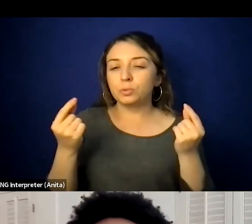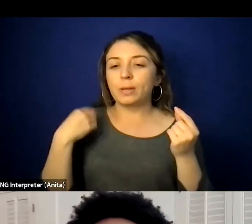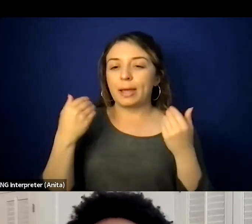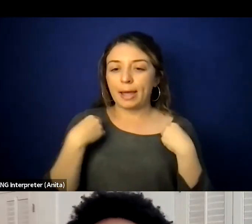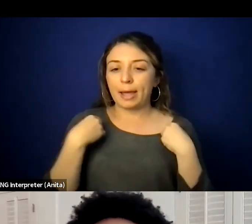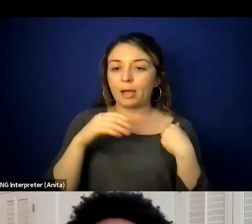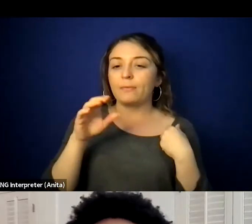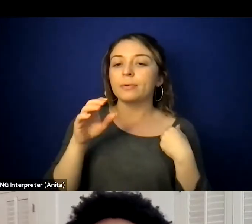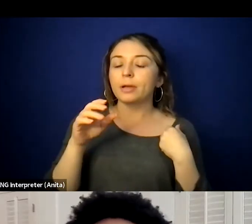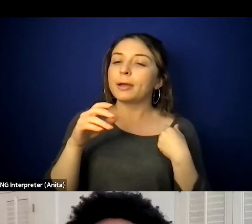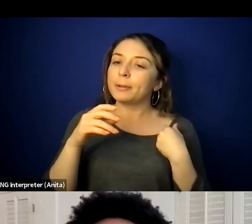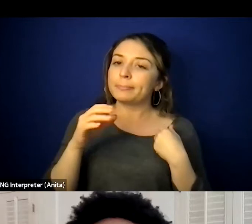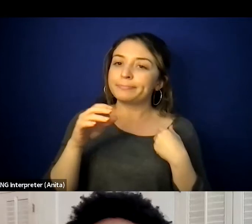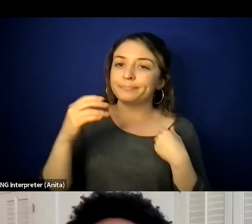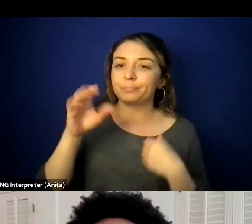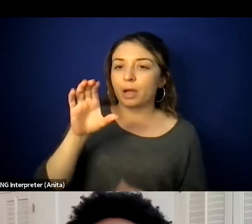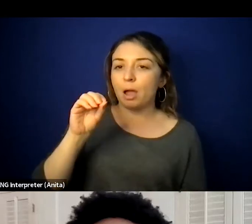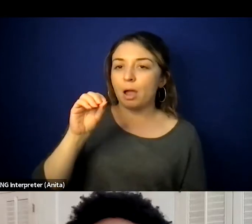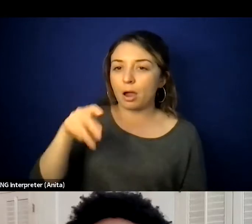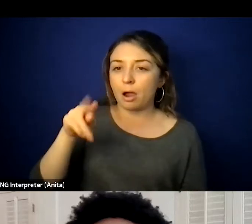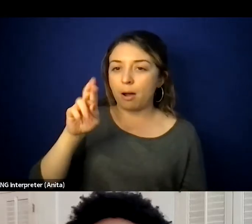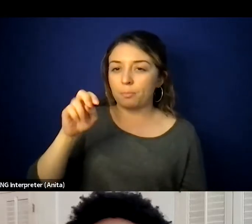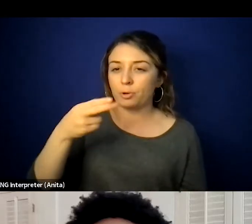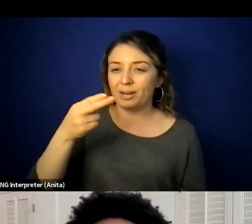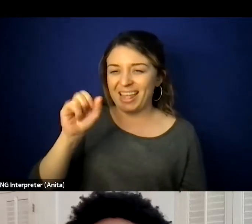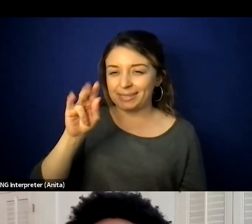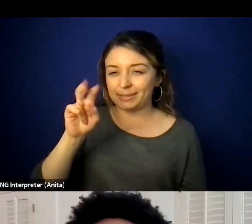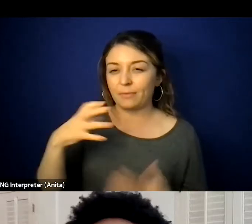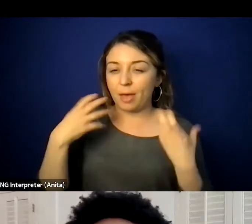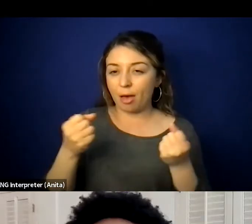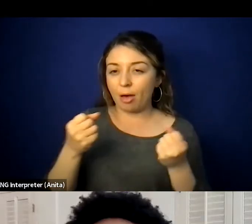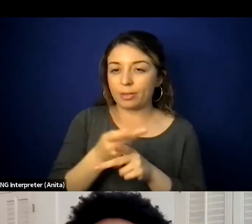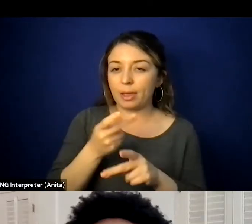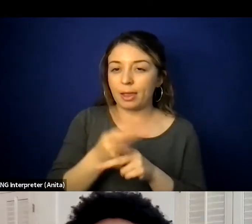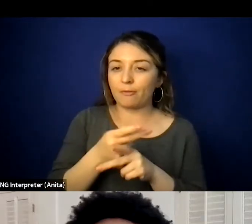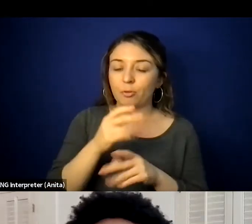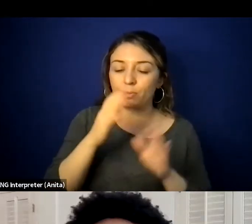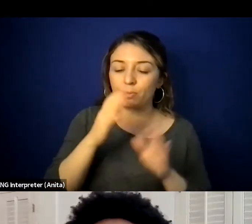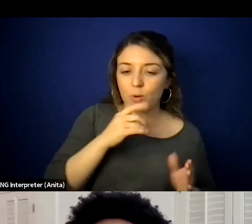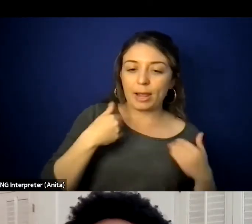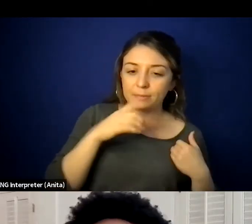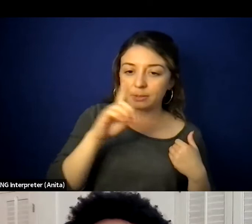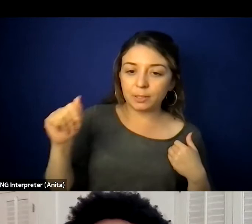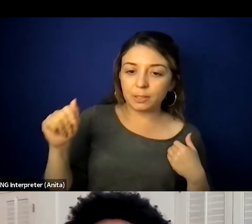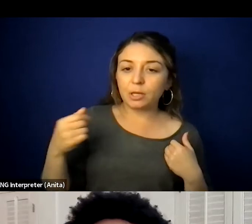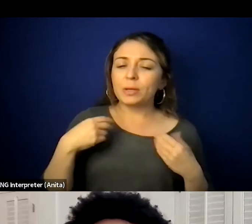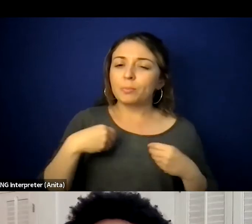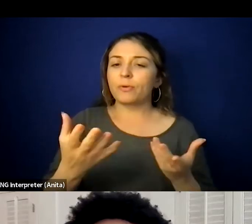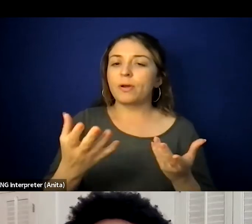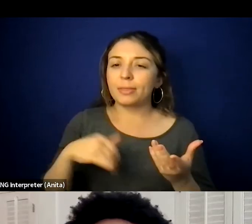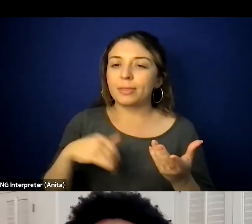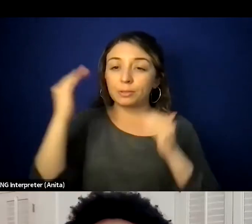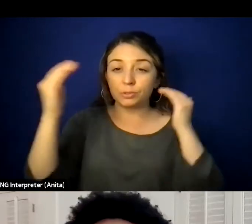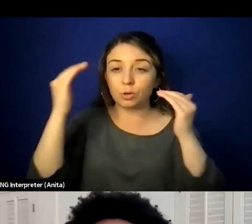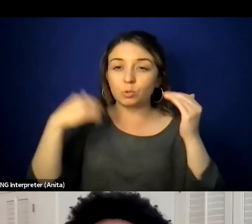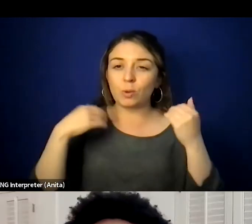for adults with developmental disabilities. So we look at supporting comprehensive service delivery models for adults